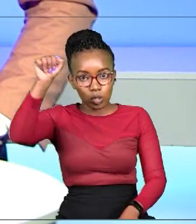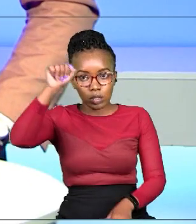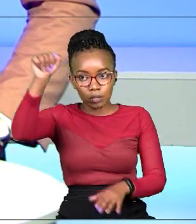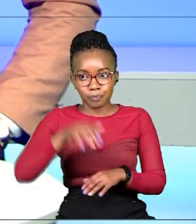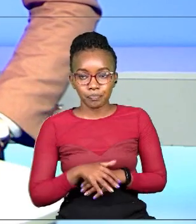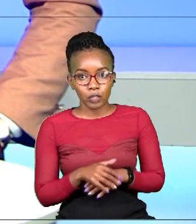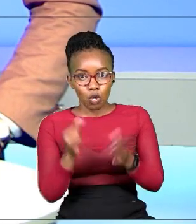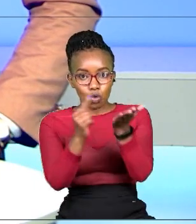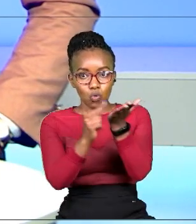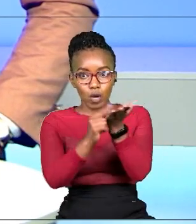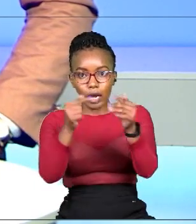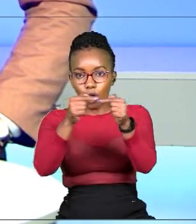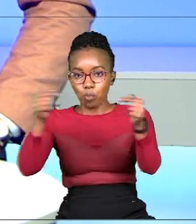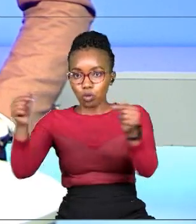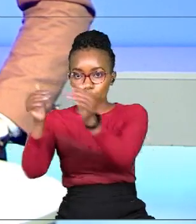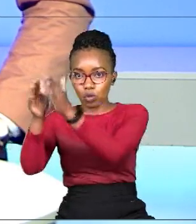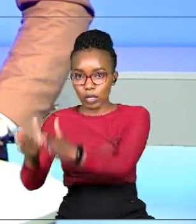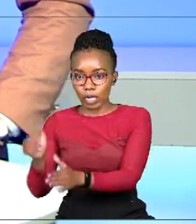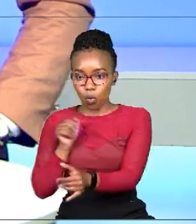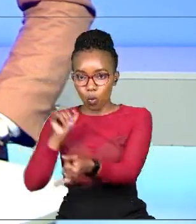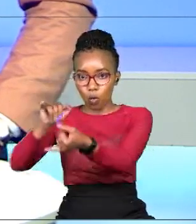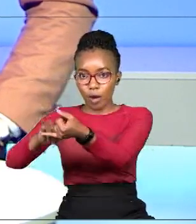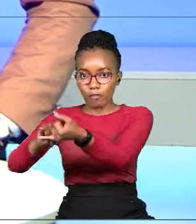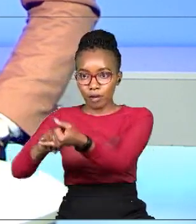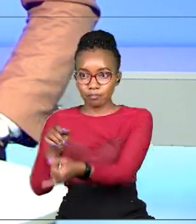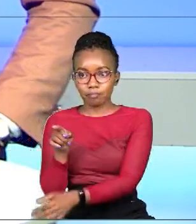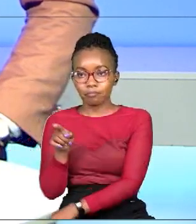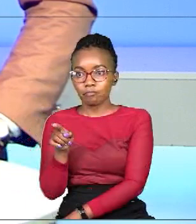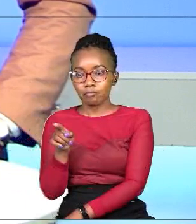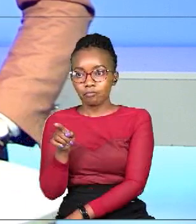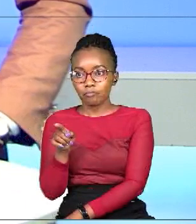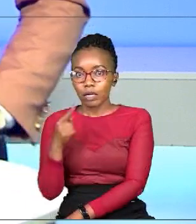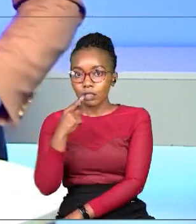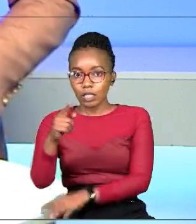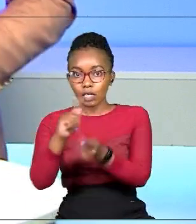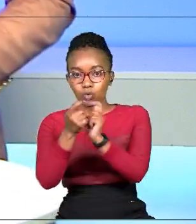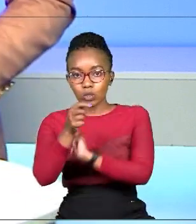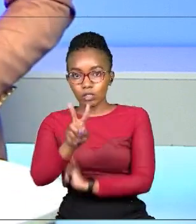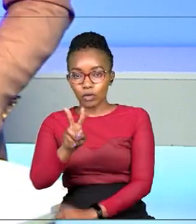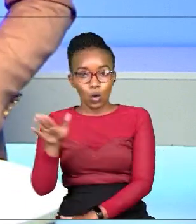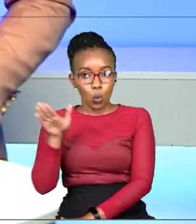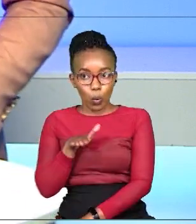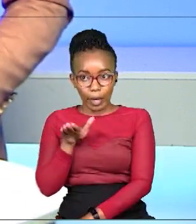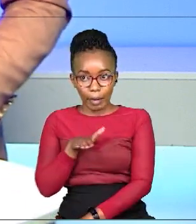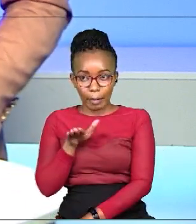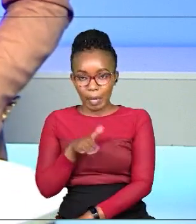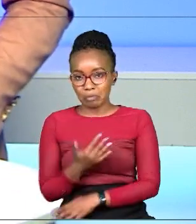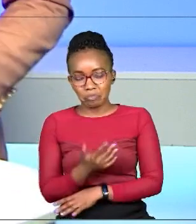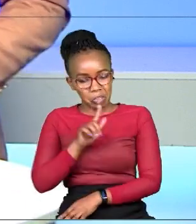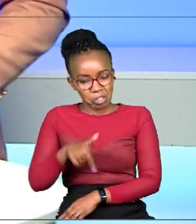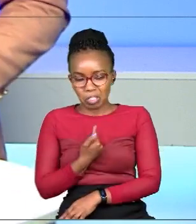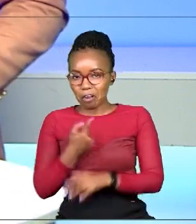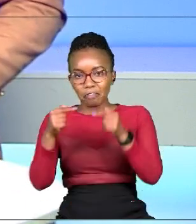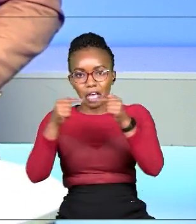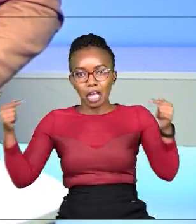It's a Uganda opposition leader Bobi Wine's wife Barbara Kyagulanyi has told CCTV that women are their own worst enemies.